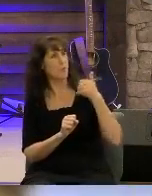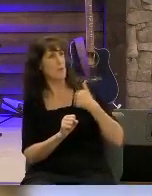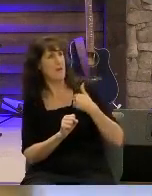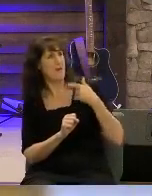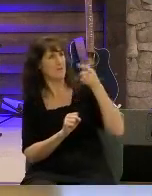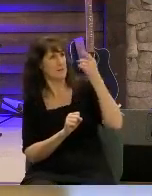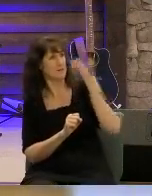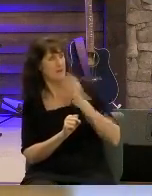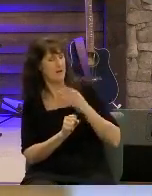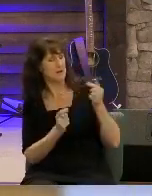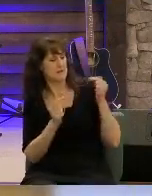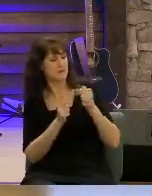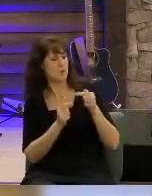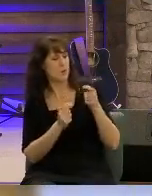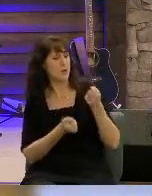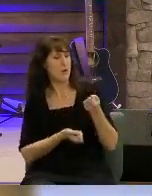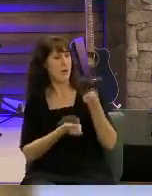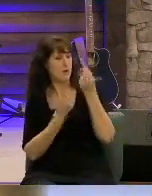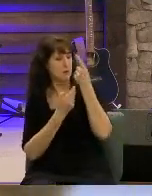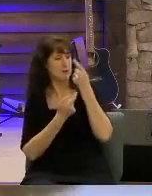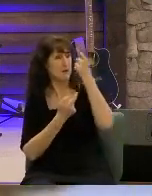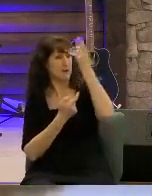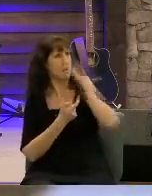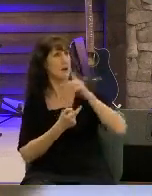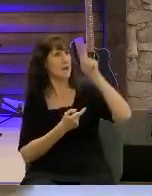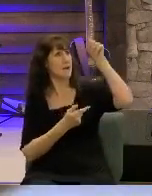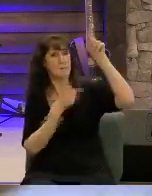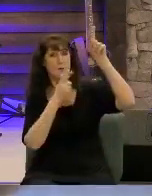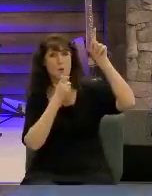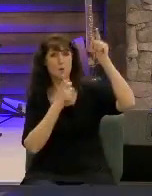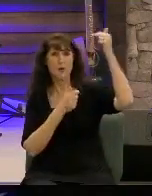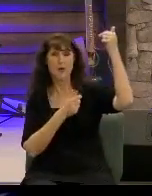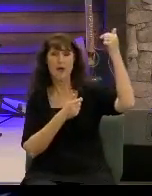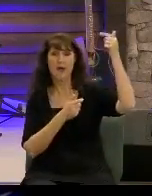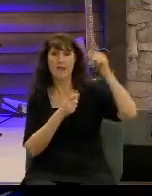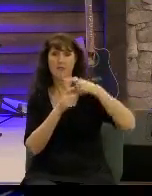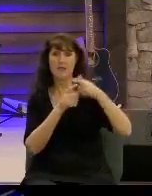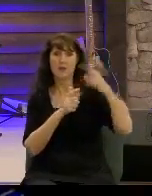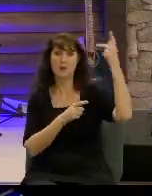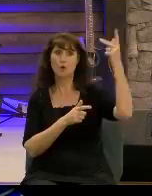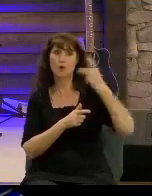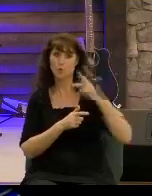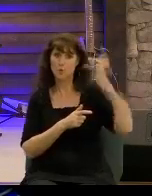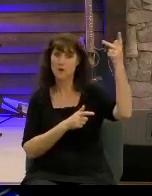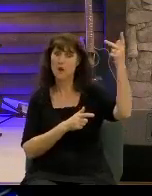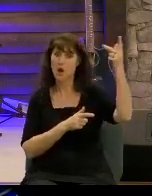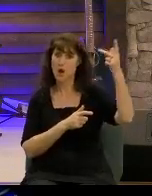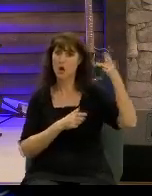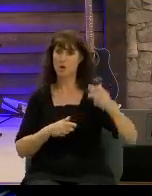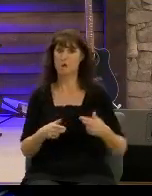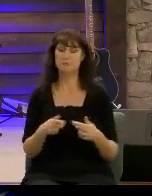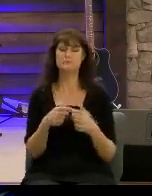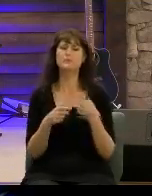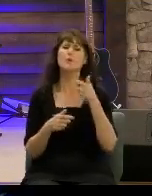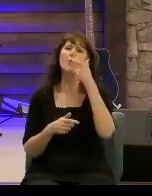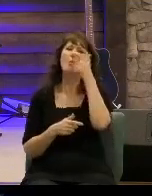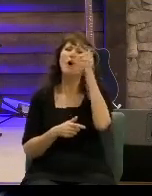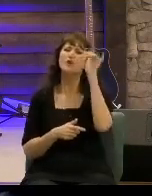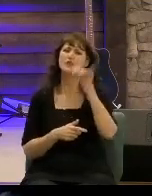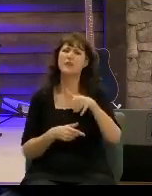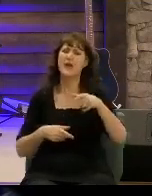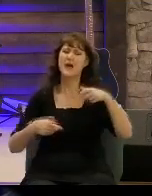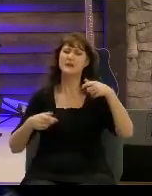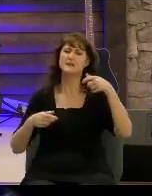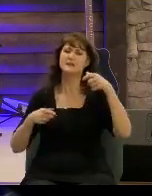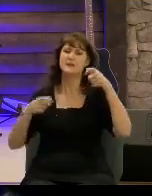understand who God is, and then we understand who we are in Him. Mm-hmm. Thank you so much. Yeah, for watch that video I posted on the on our Grace Chapel page today.